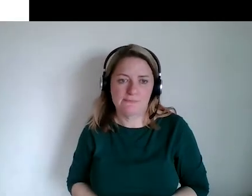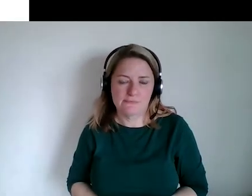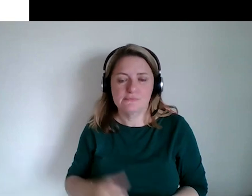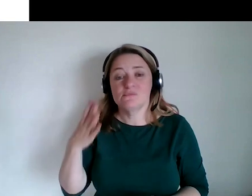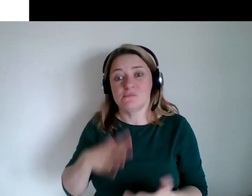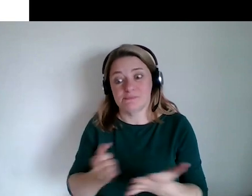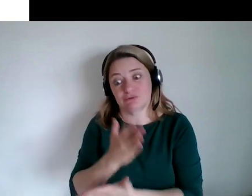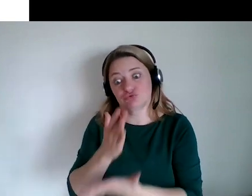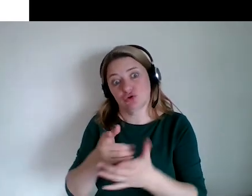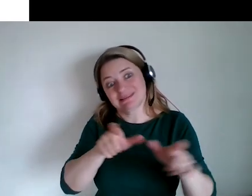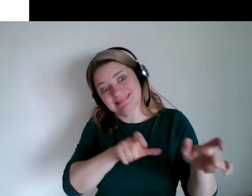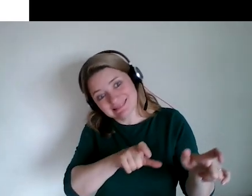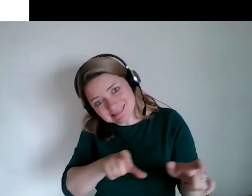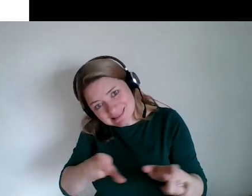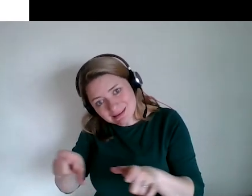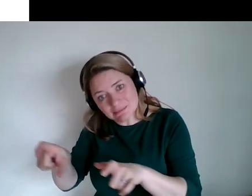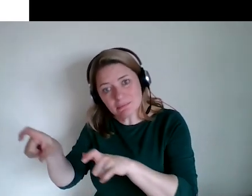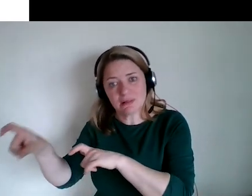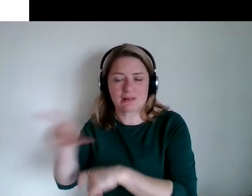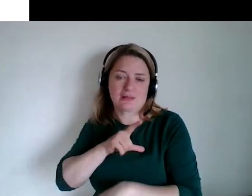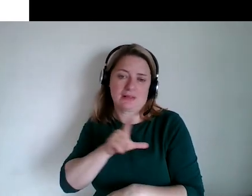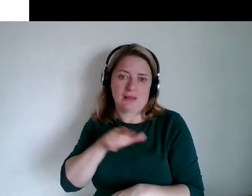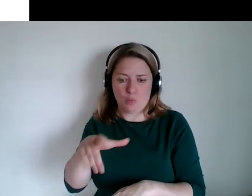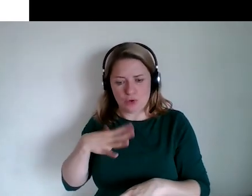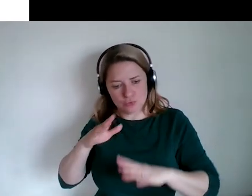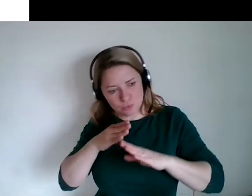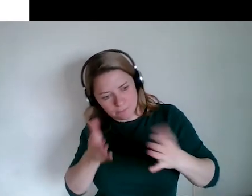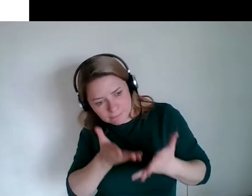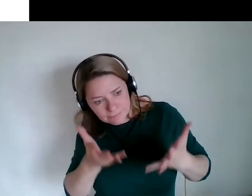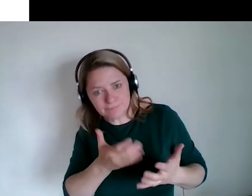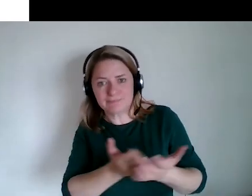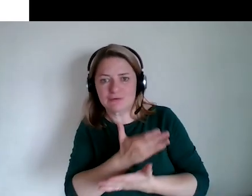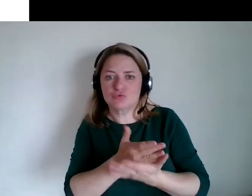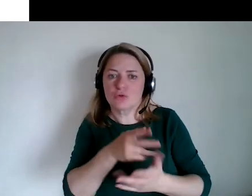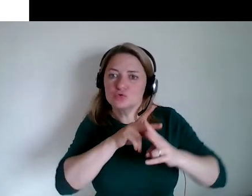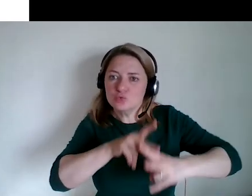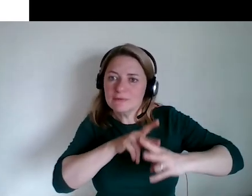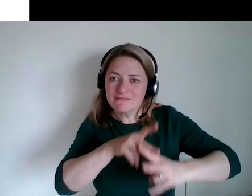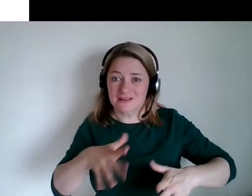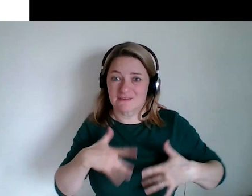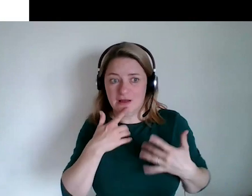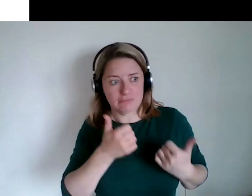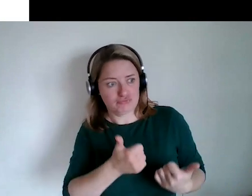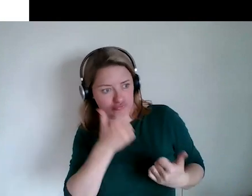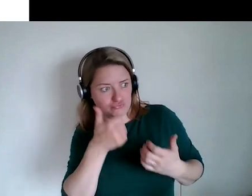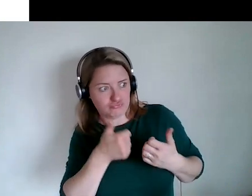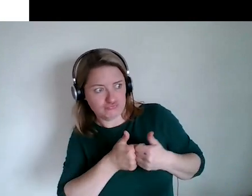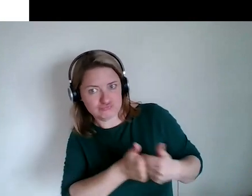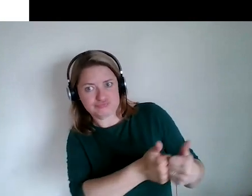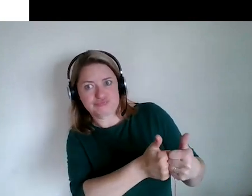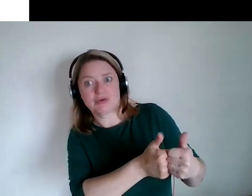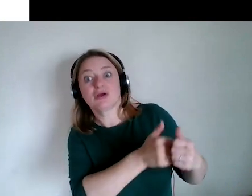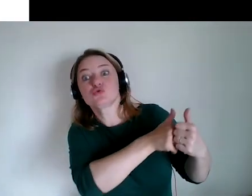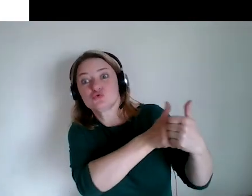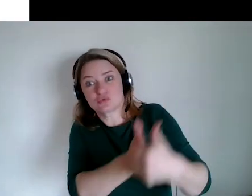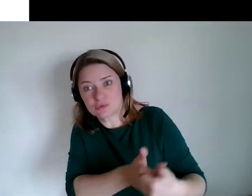encourage sustainability of clinical education research by focusing on those new supervisors and making sure they feel equipped and supported